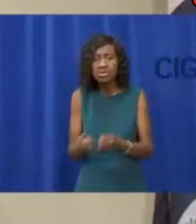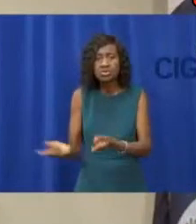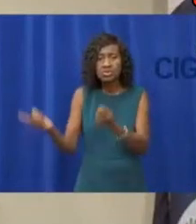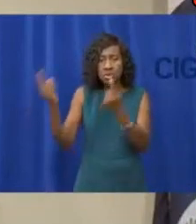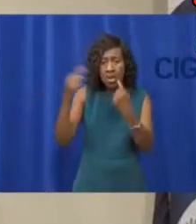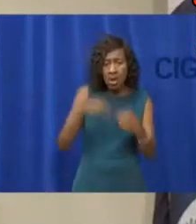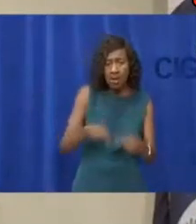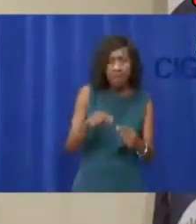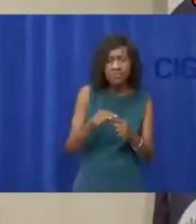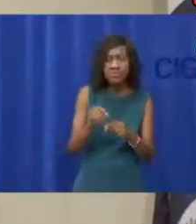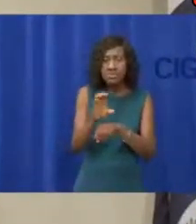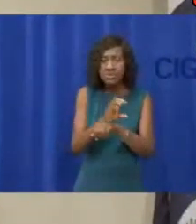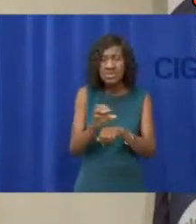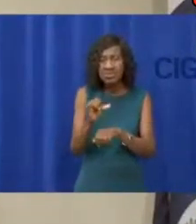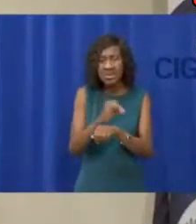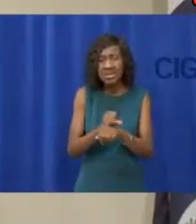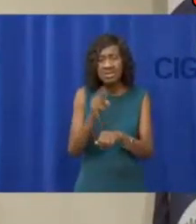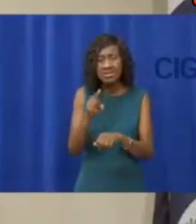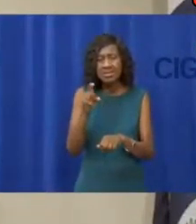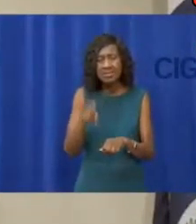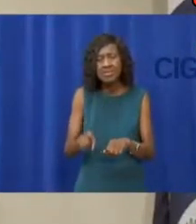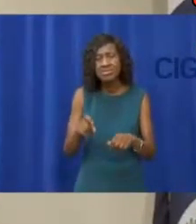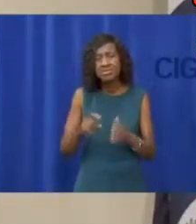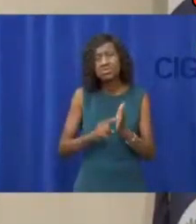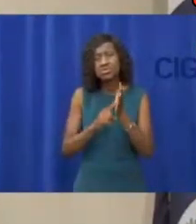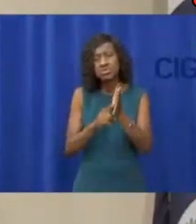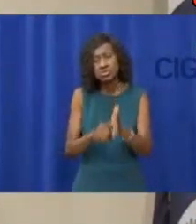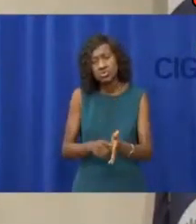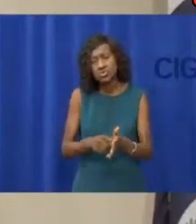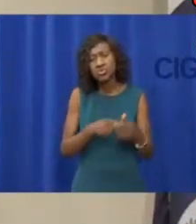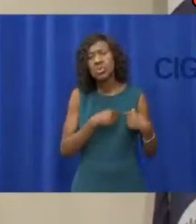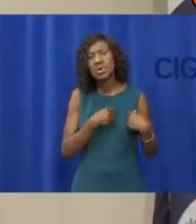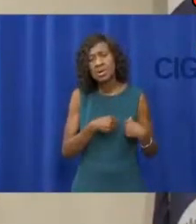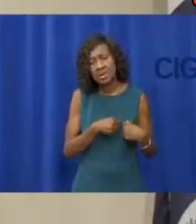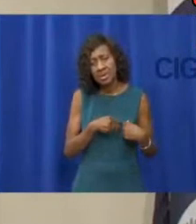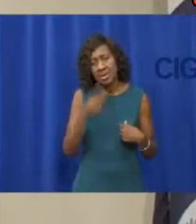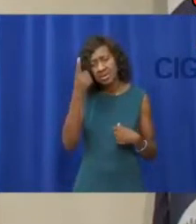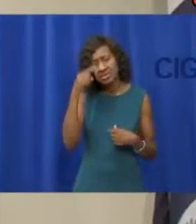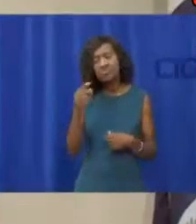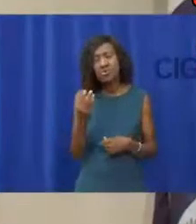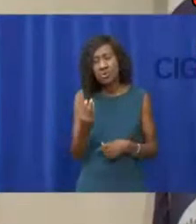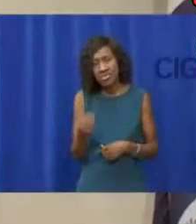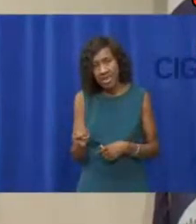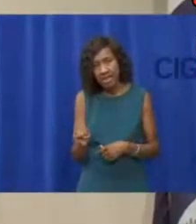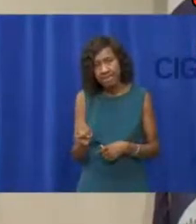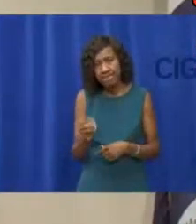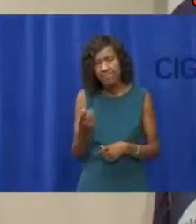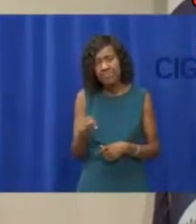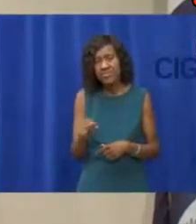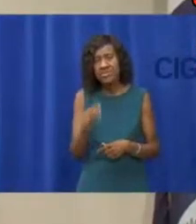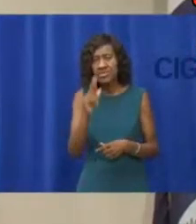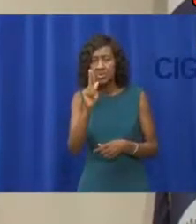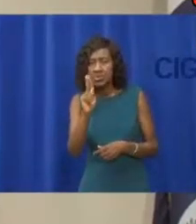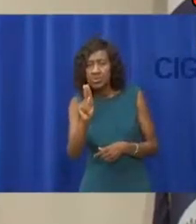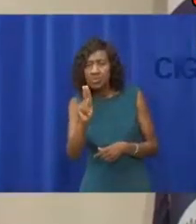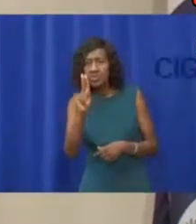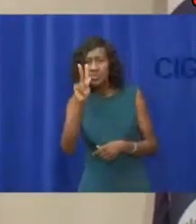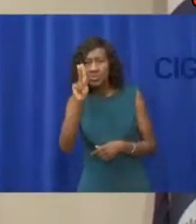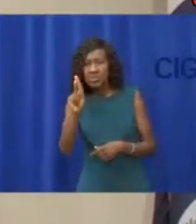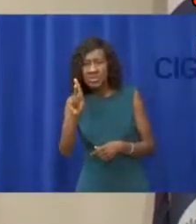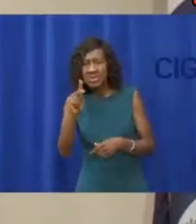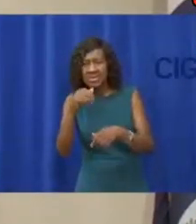show some heart, and we do need to show some humanity in dealing with those cases. The UK has just spent